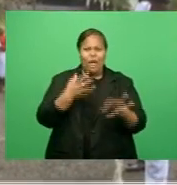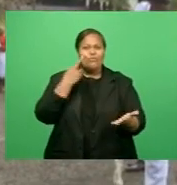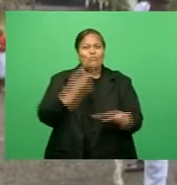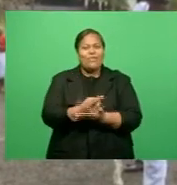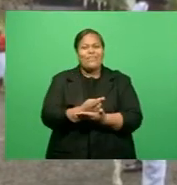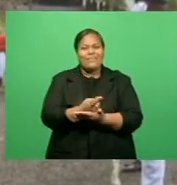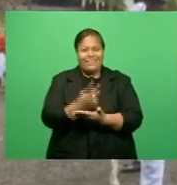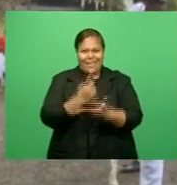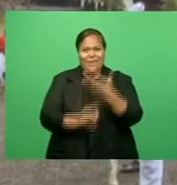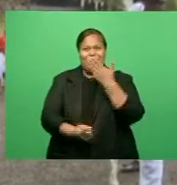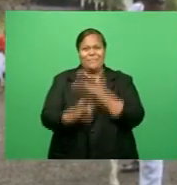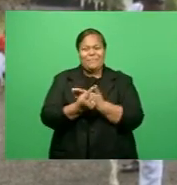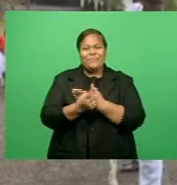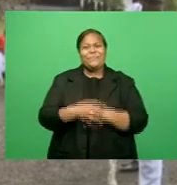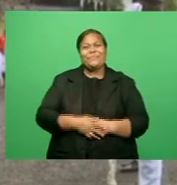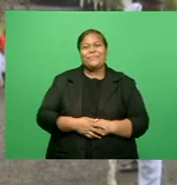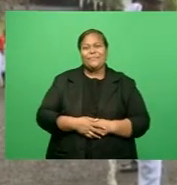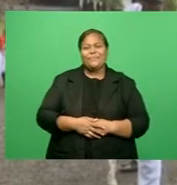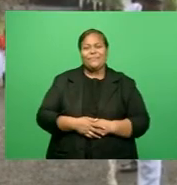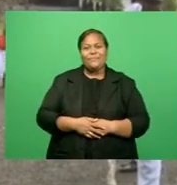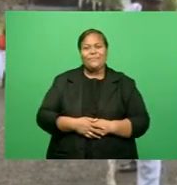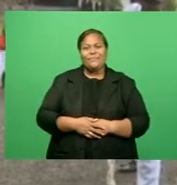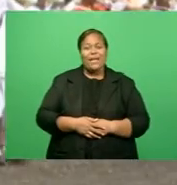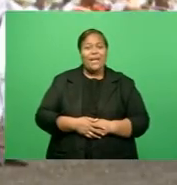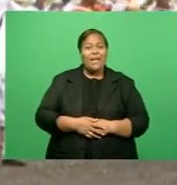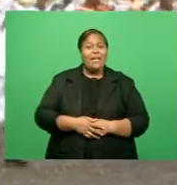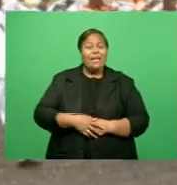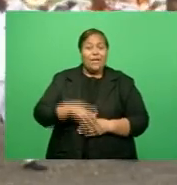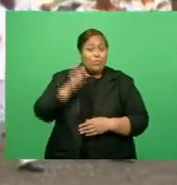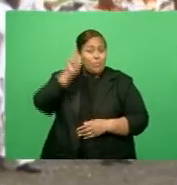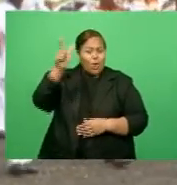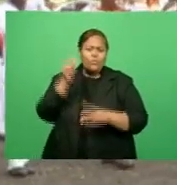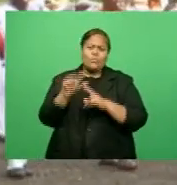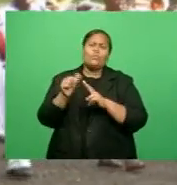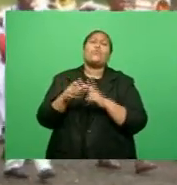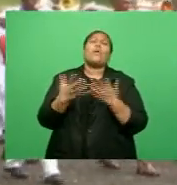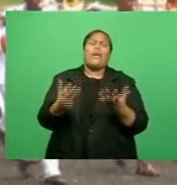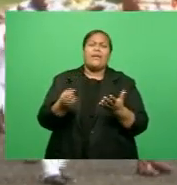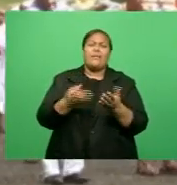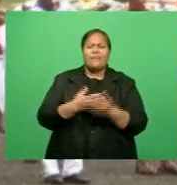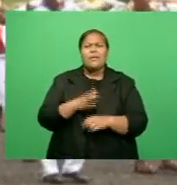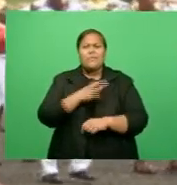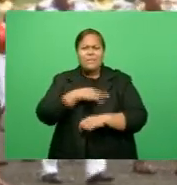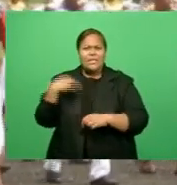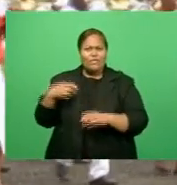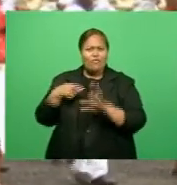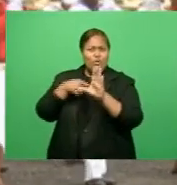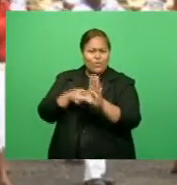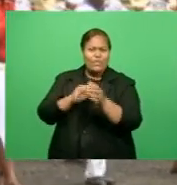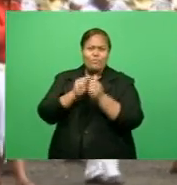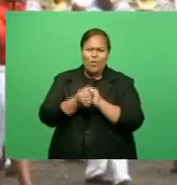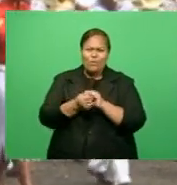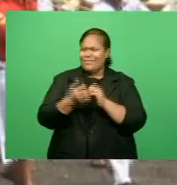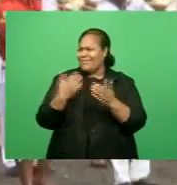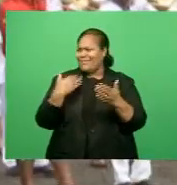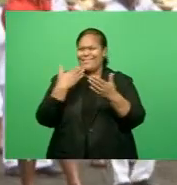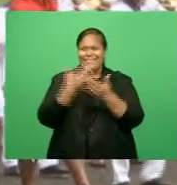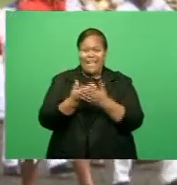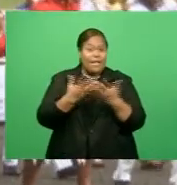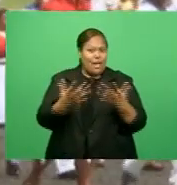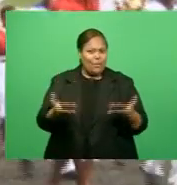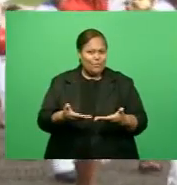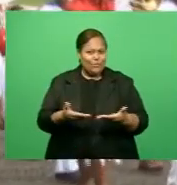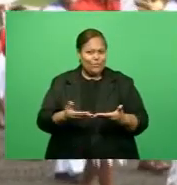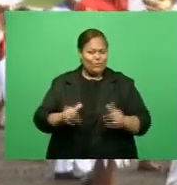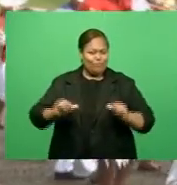tenure. NAUPOTO, who also served as the Minister for Youth and Sports for some time, shared how he was introduced to the young people who now proudly wear